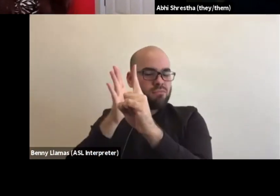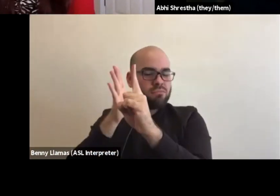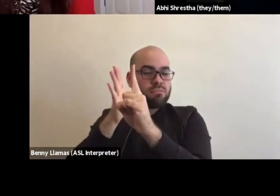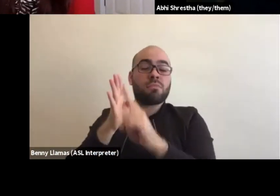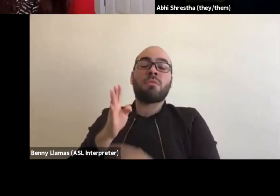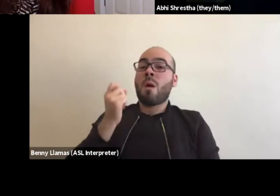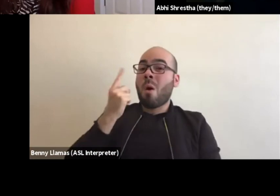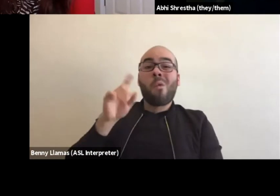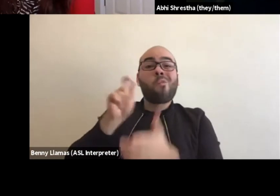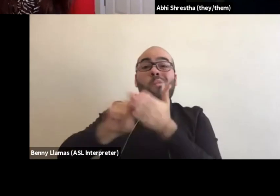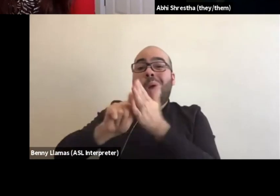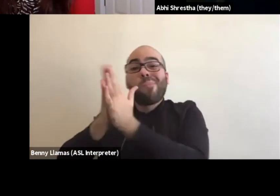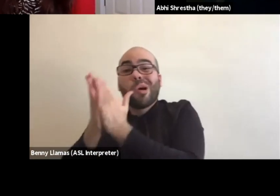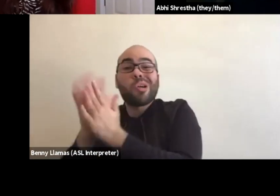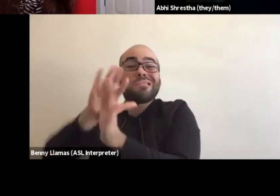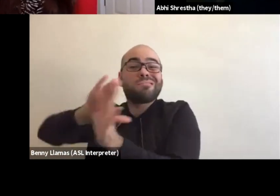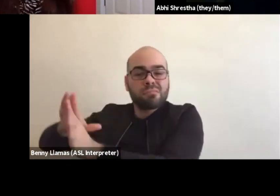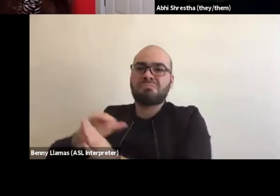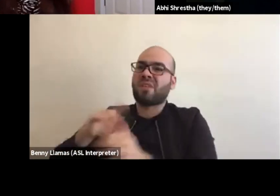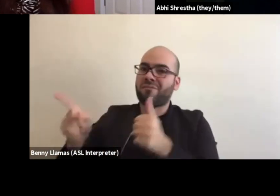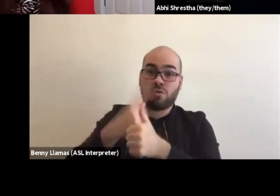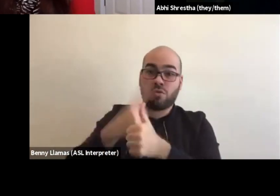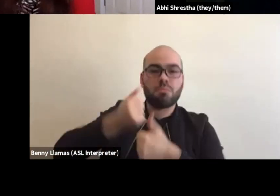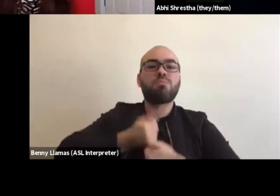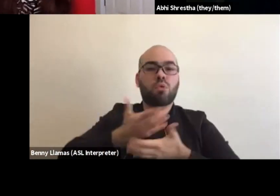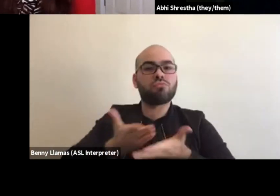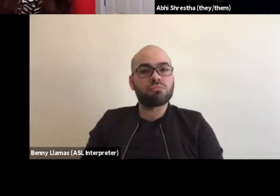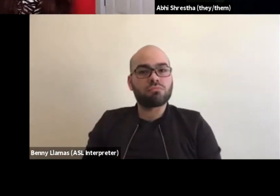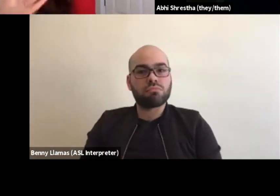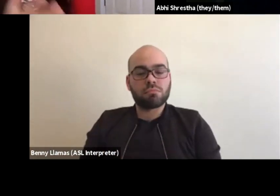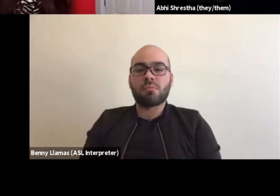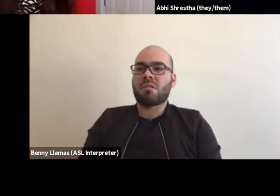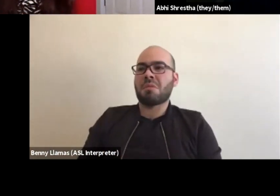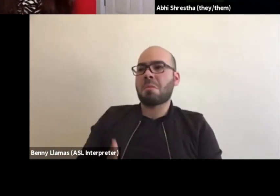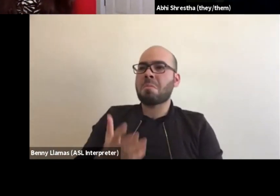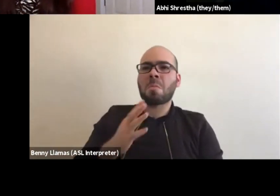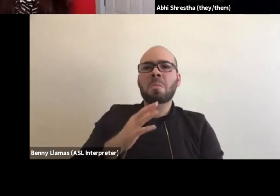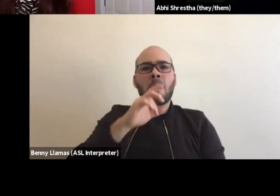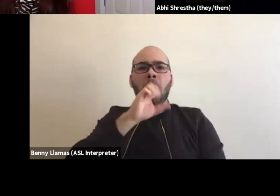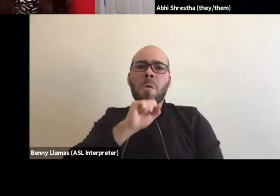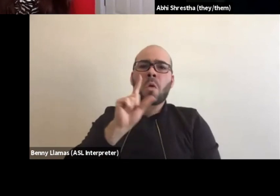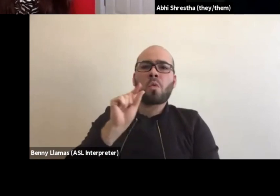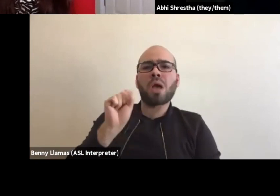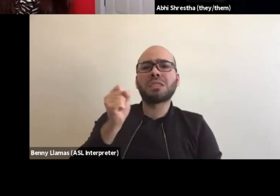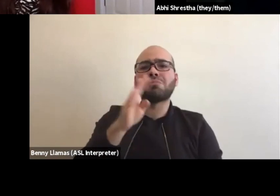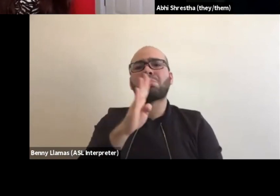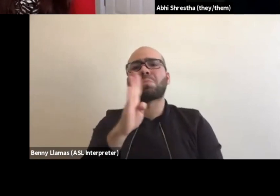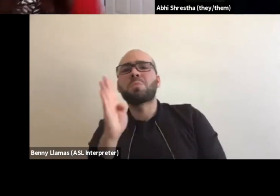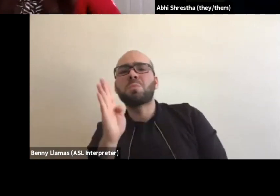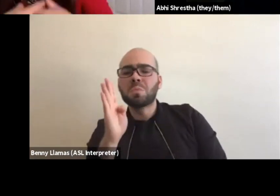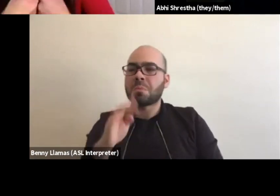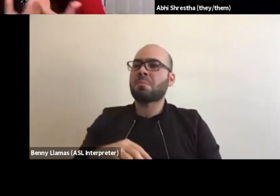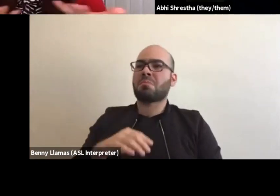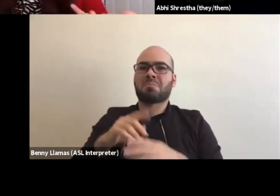anything else. And in my late 20s or so, I began the novel. Yes. And it just